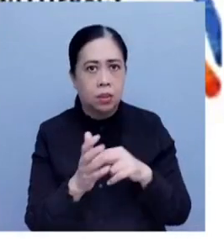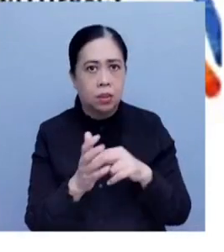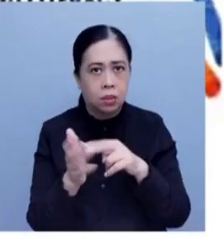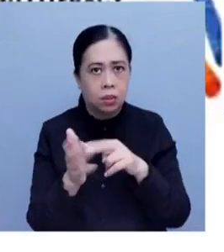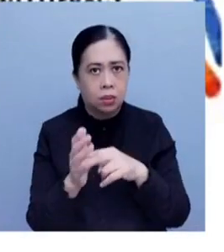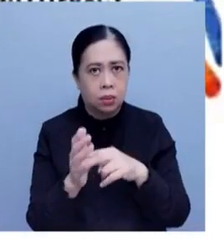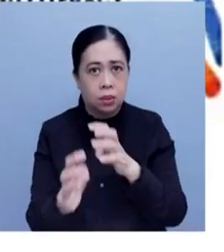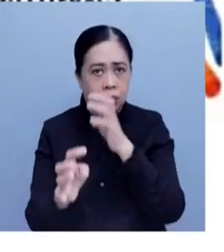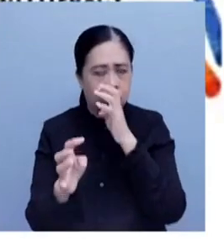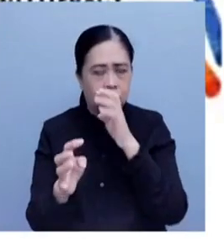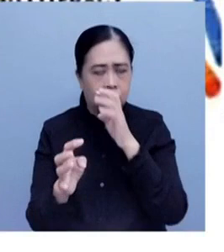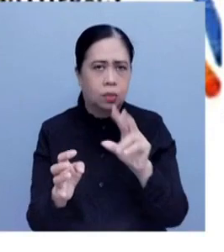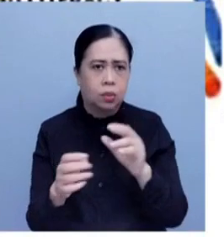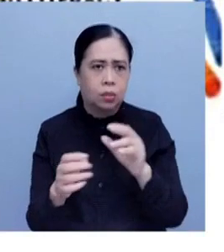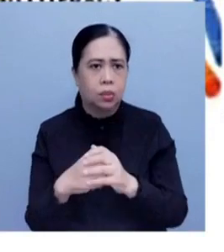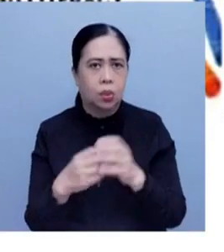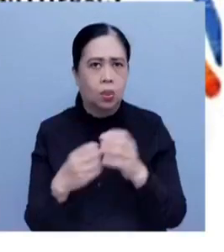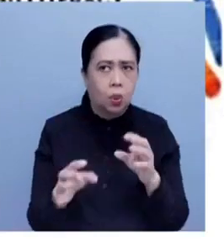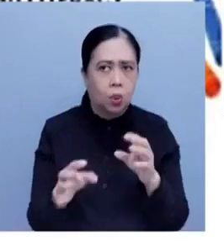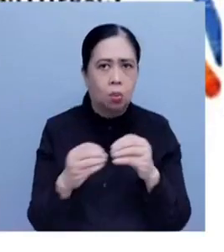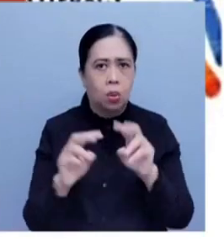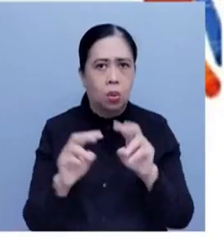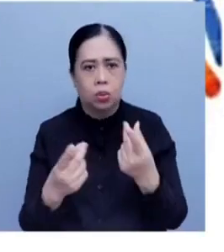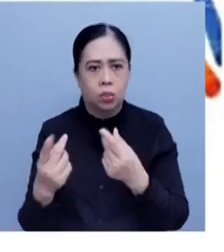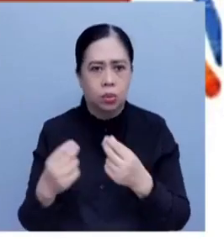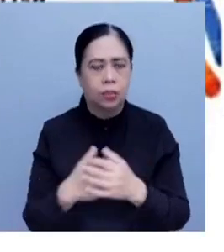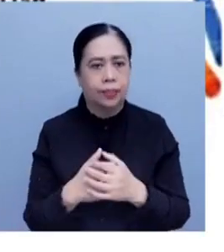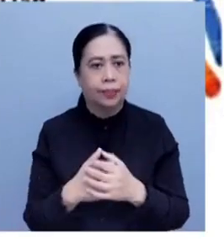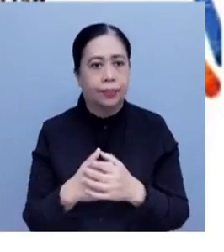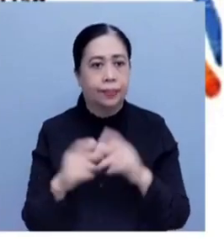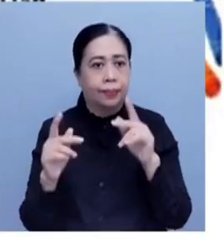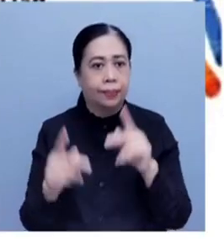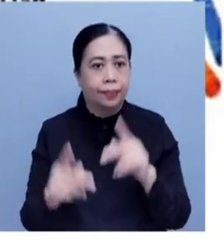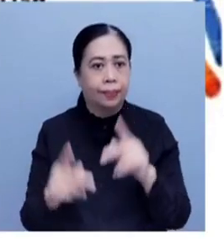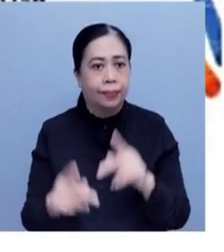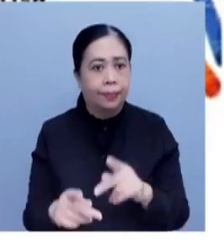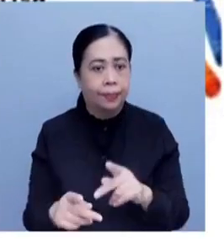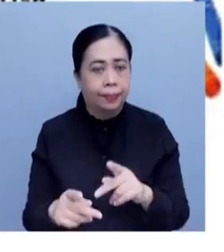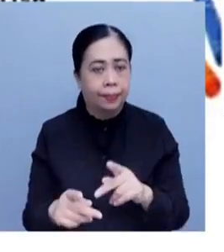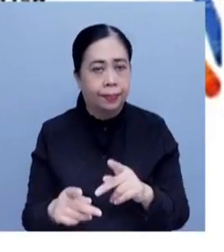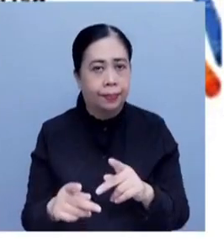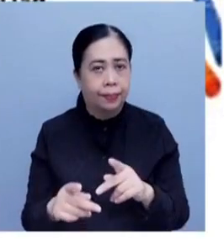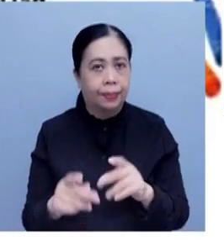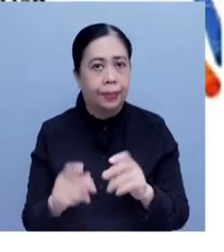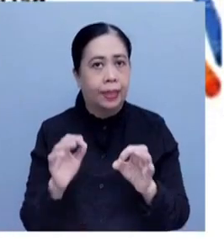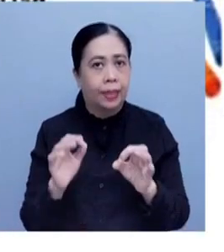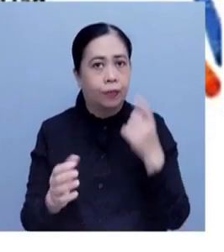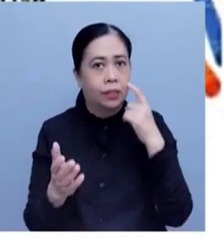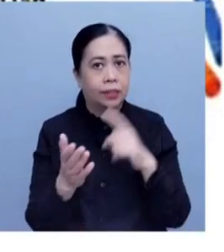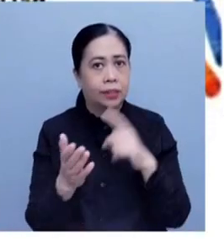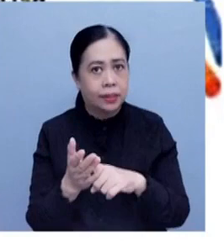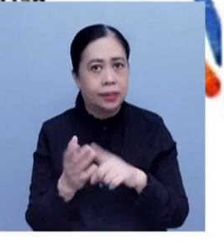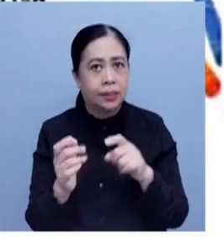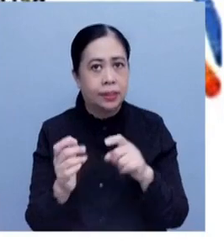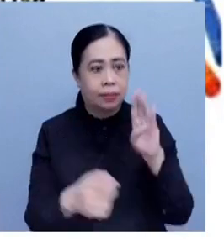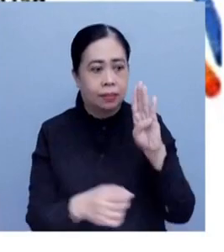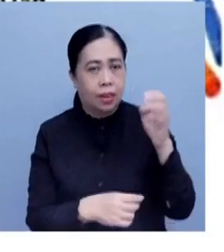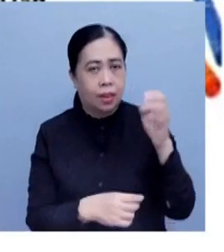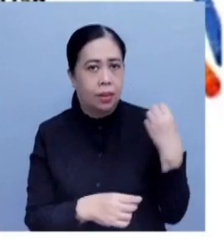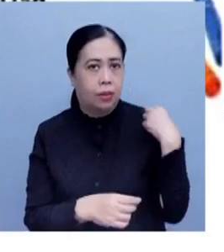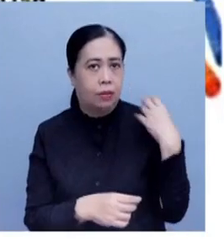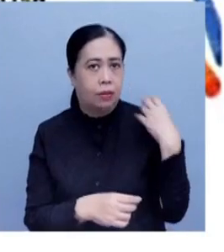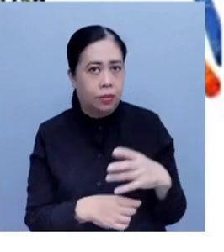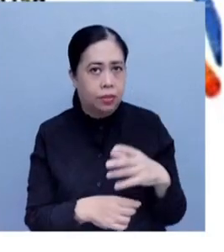mas mabusisi tayo doon sa gagawin ng tao. Kung makita po ng immigration officers na legitimate travel, wala